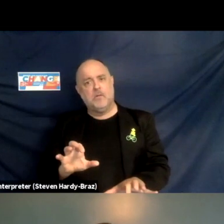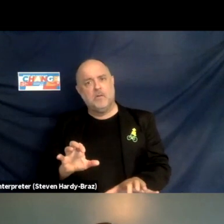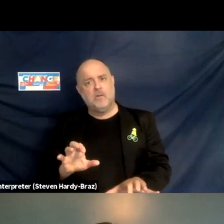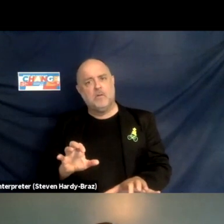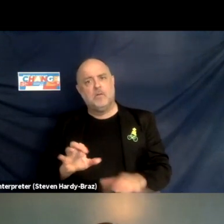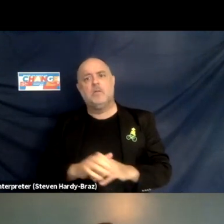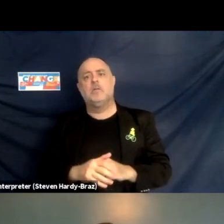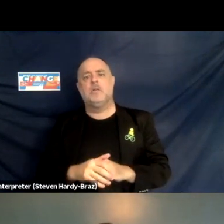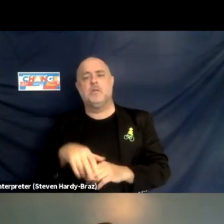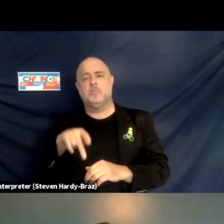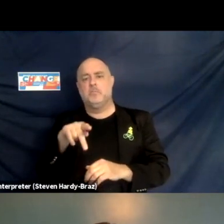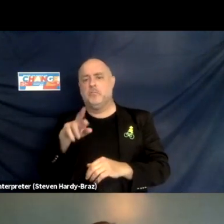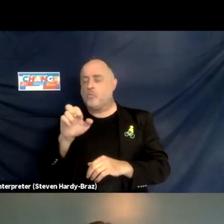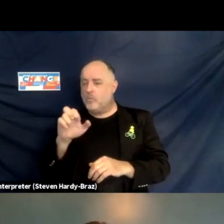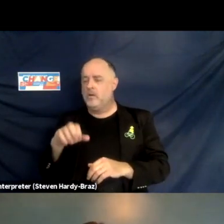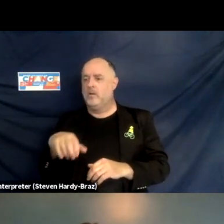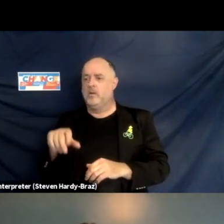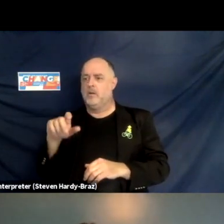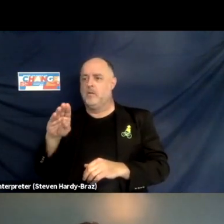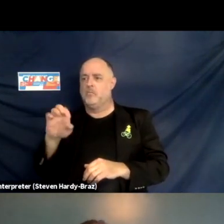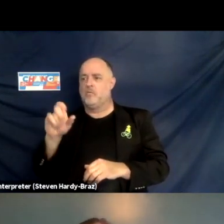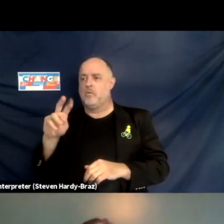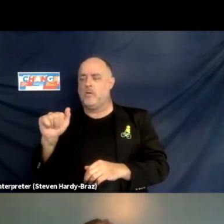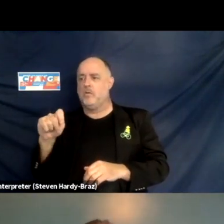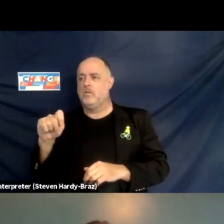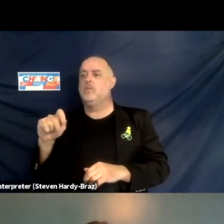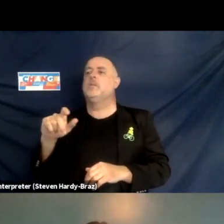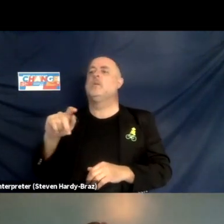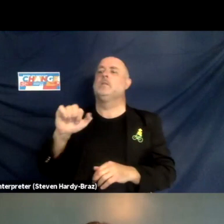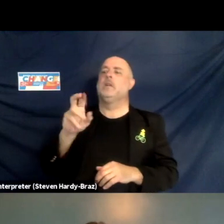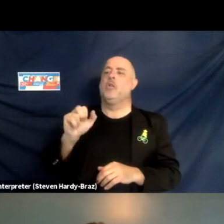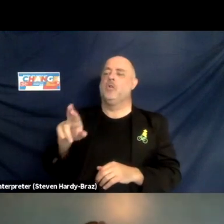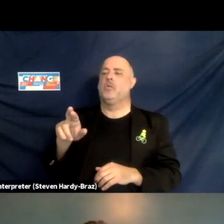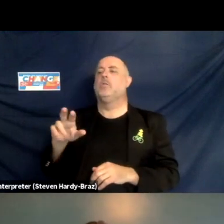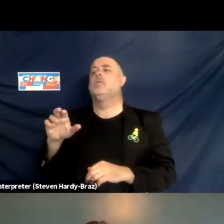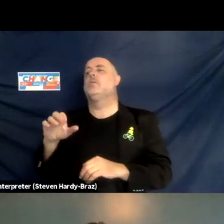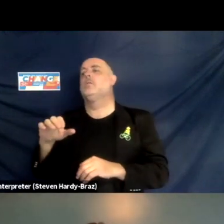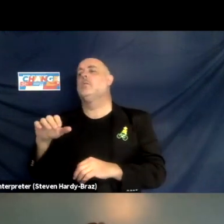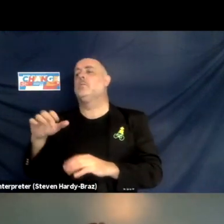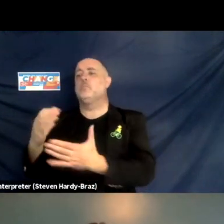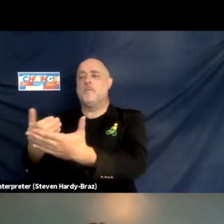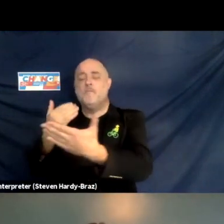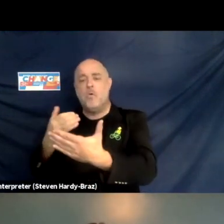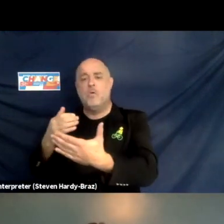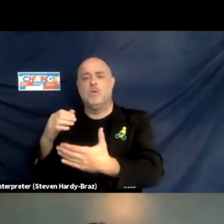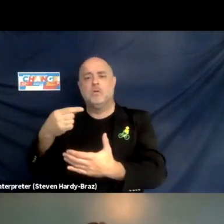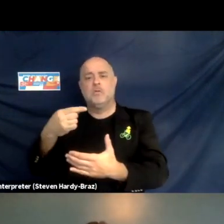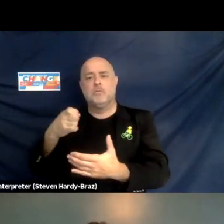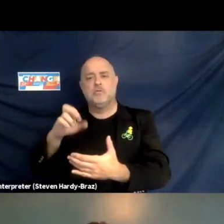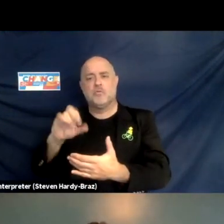Breonna Taylor, pre-George Floyd, would be the city of Oakland. I really like what Oakland has